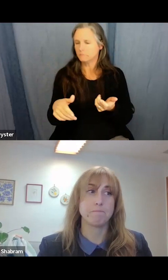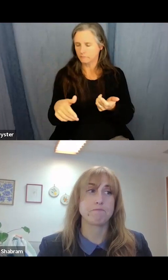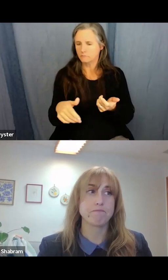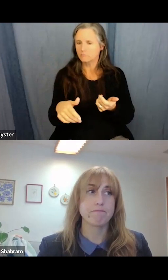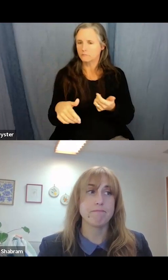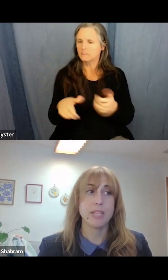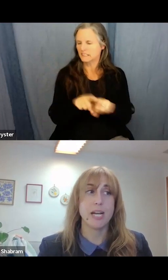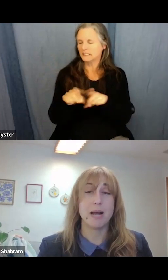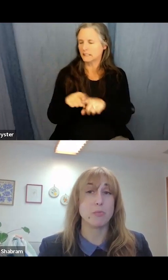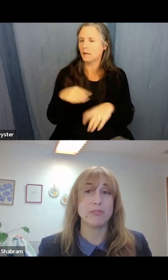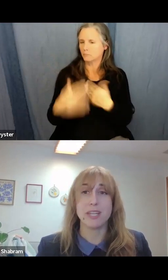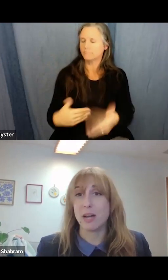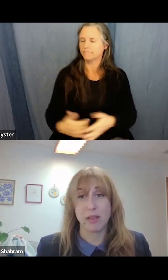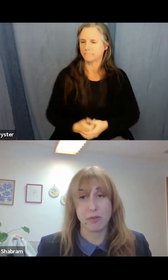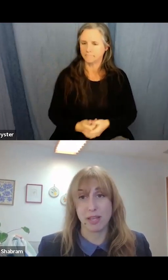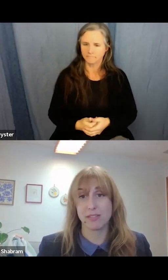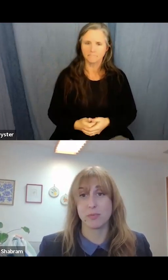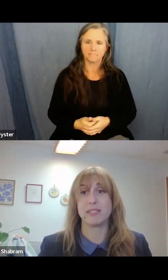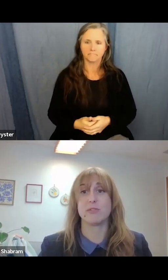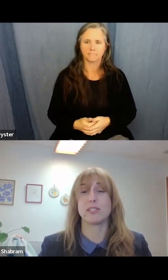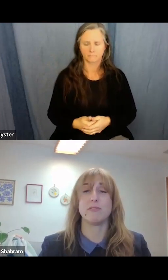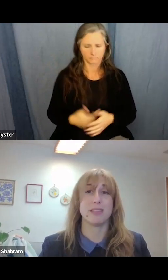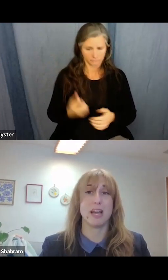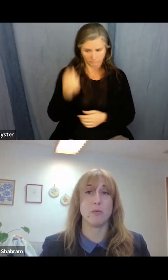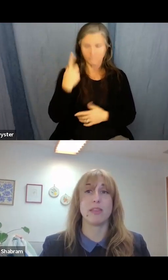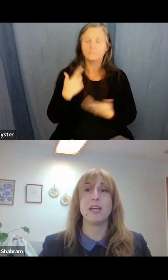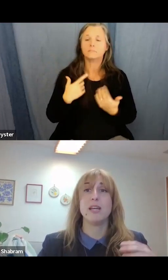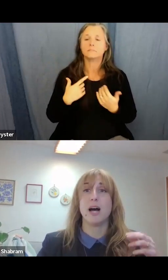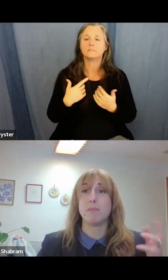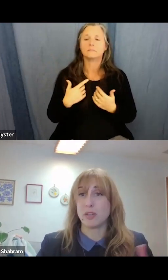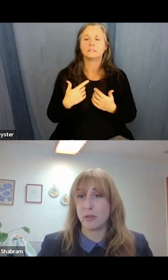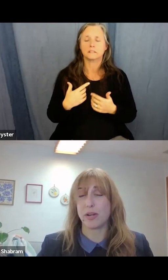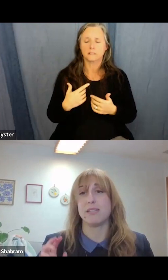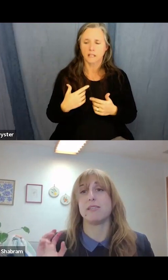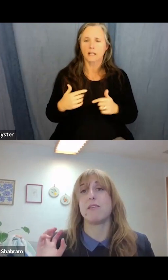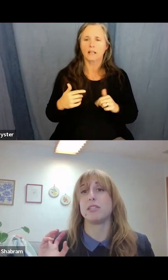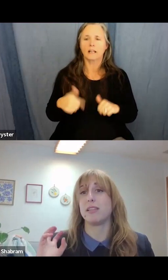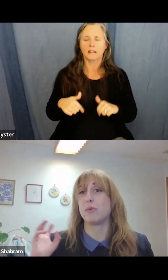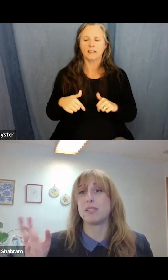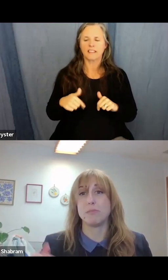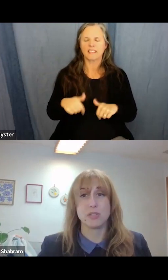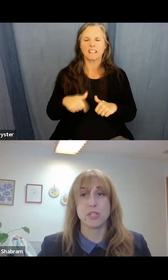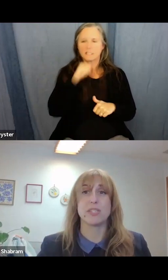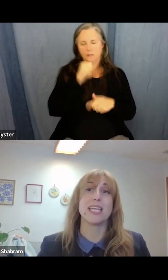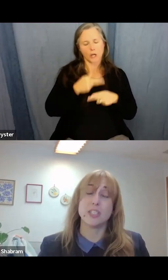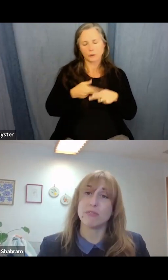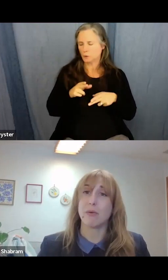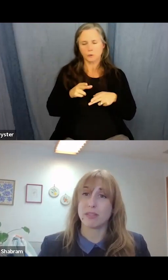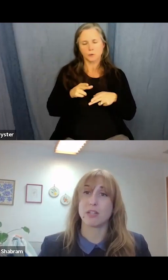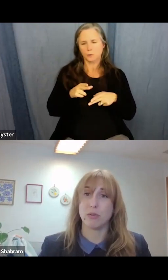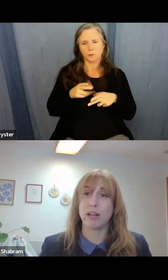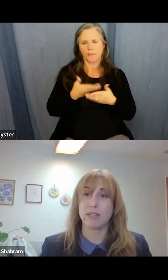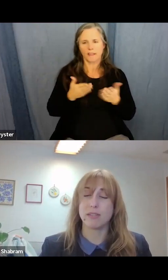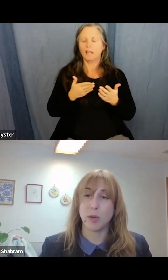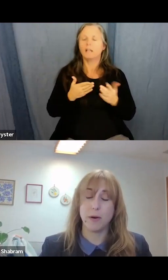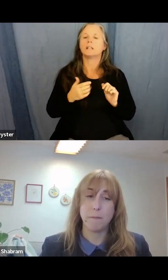experiencing. And we've done that with other things, right? Districts have done that with mental health crises. They've done that with substance use. They can do that with